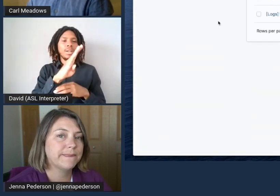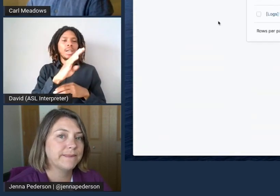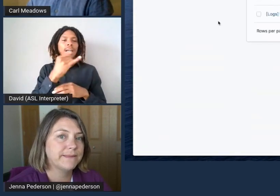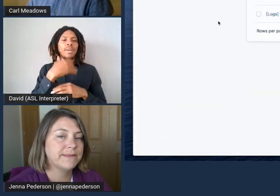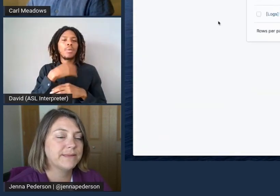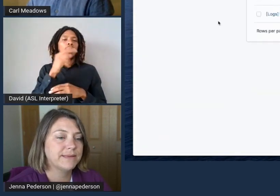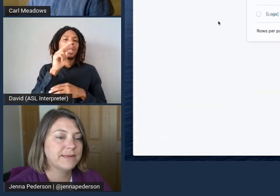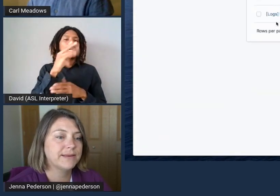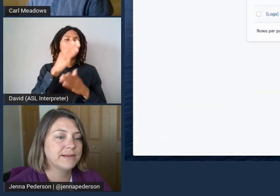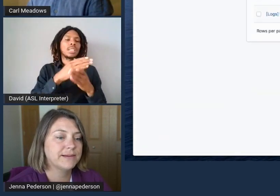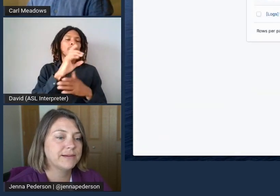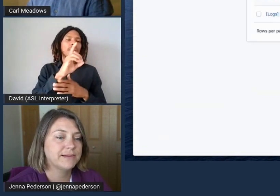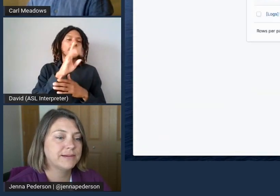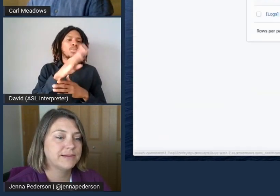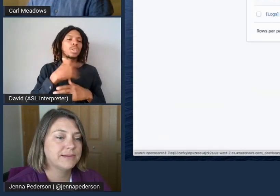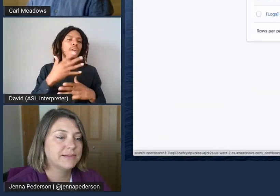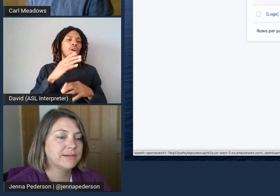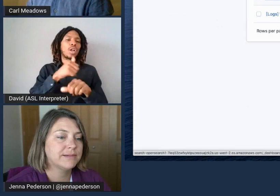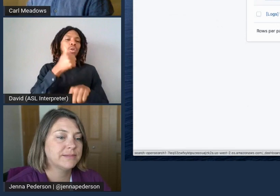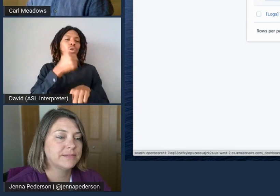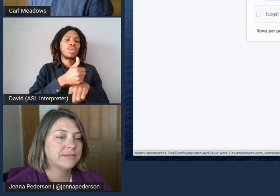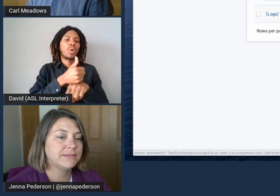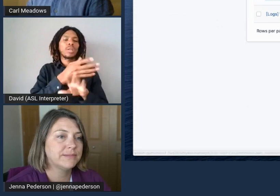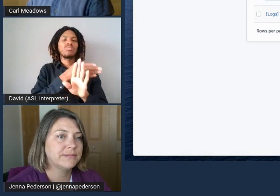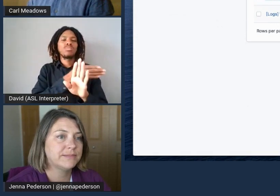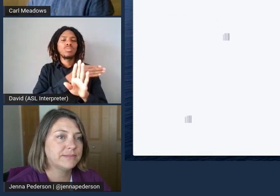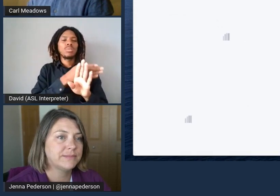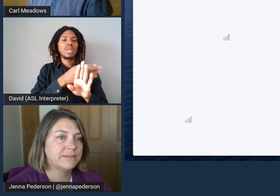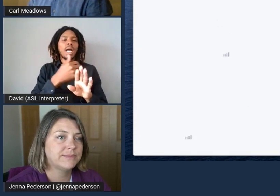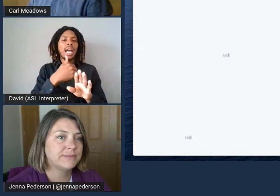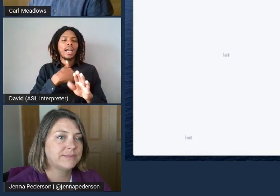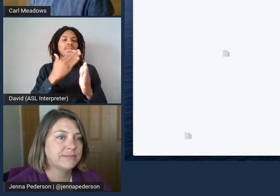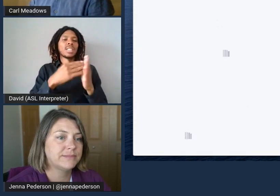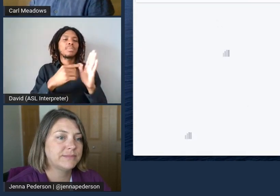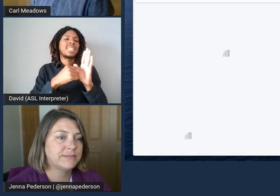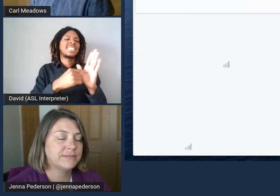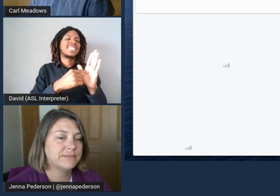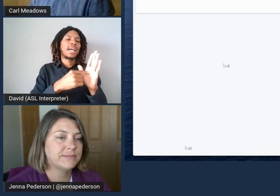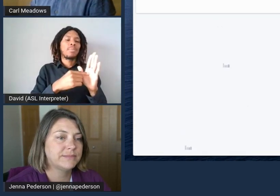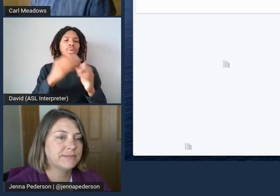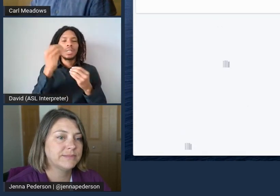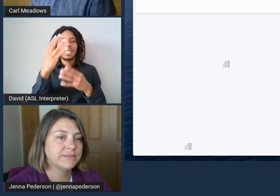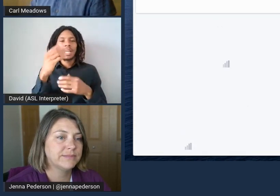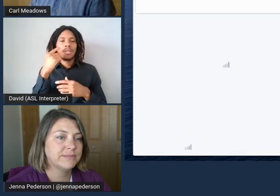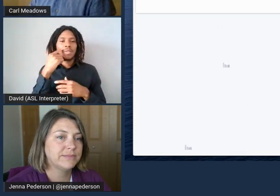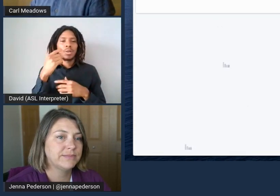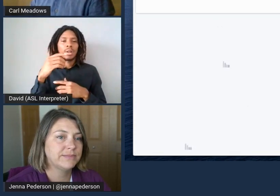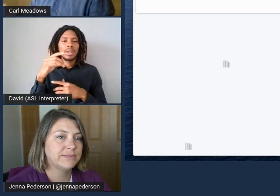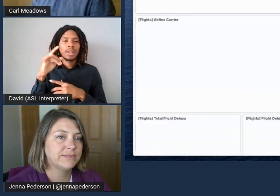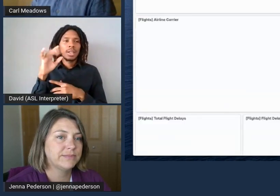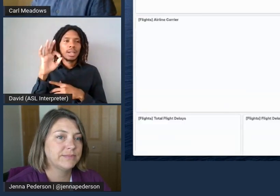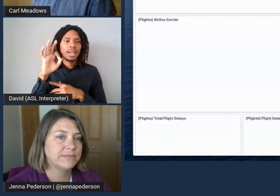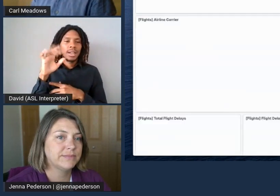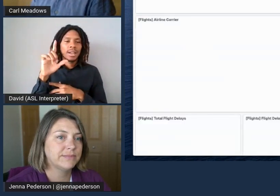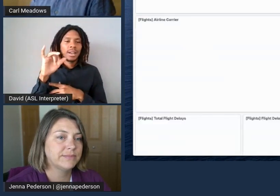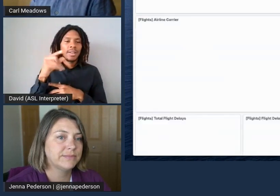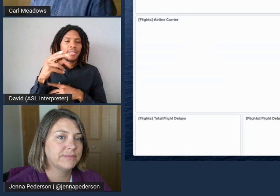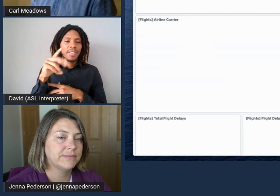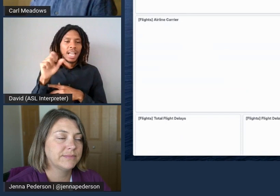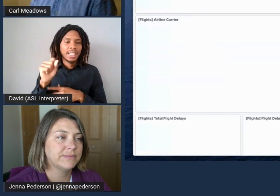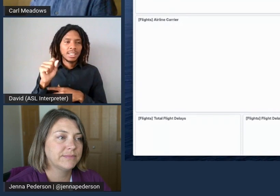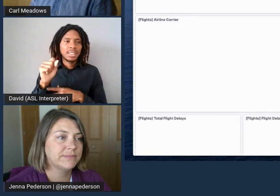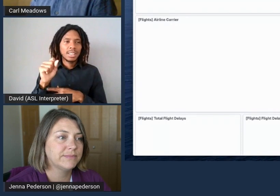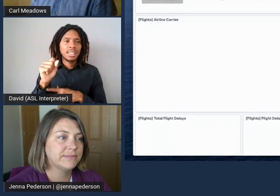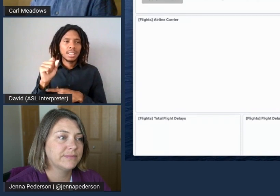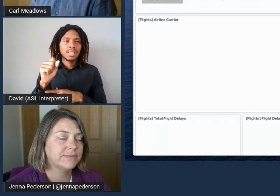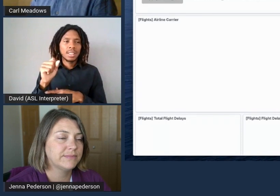at some dashboards I've already created, I've got here some sample data for global flights. This is the type of thing I can